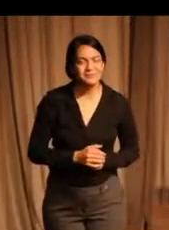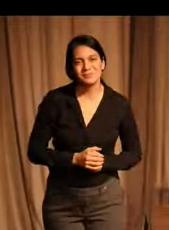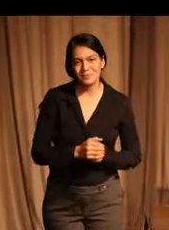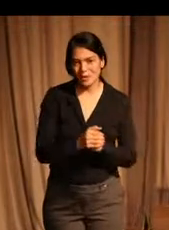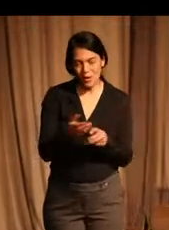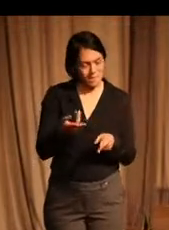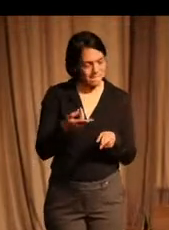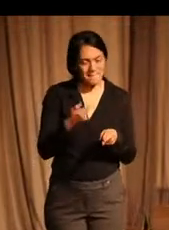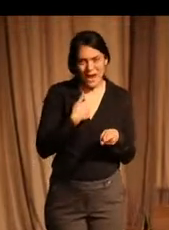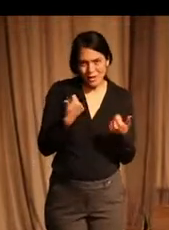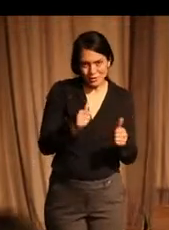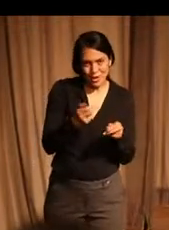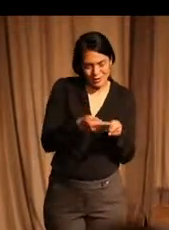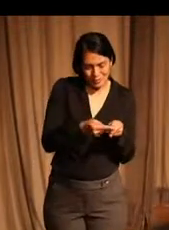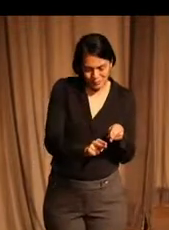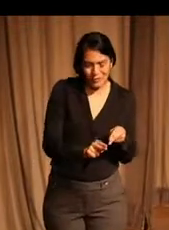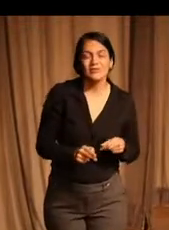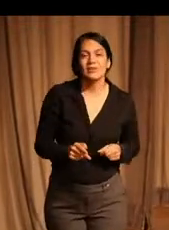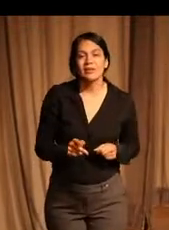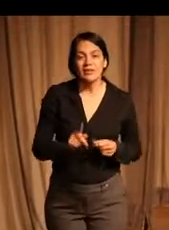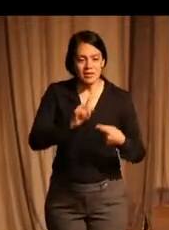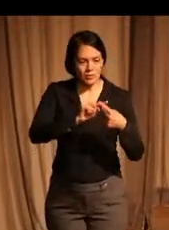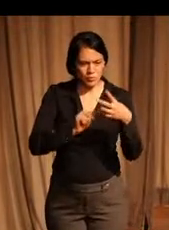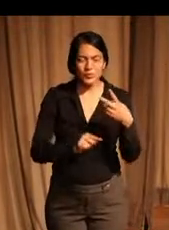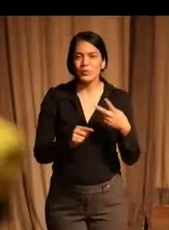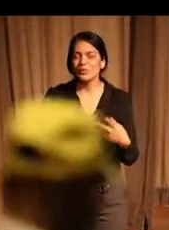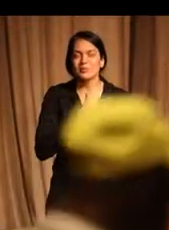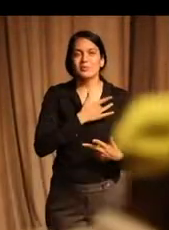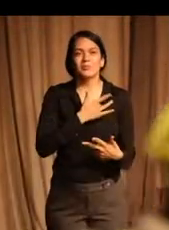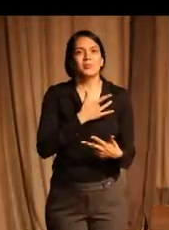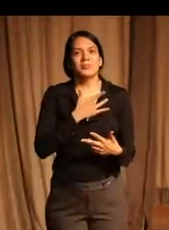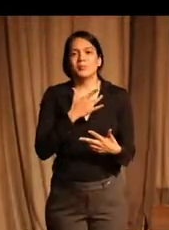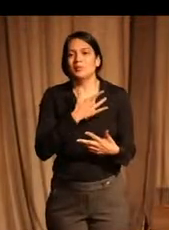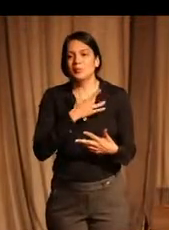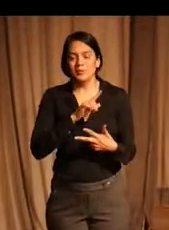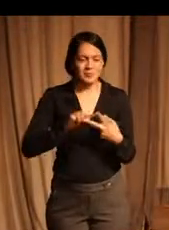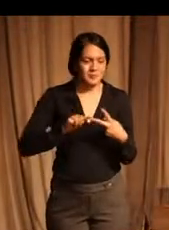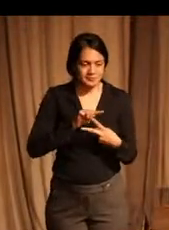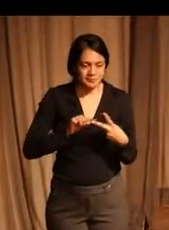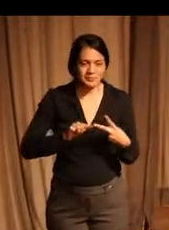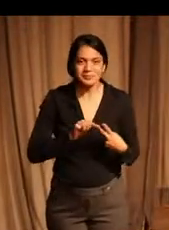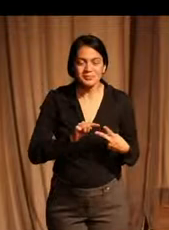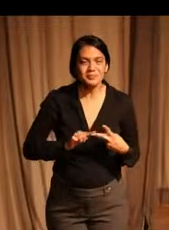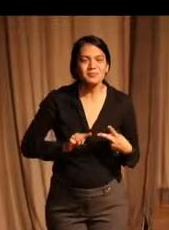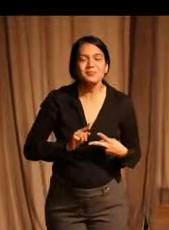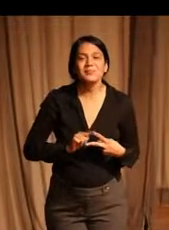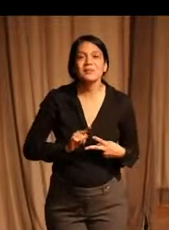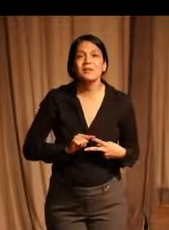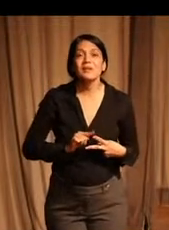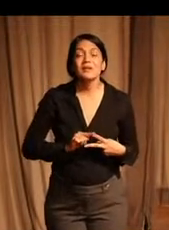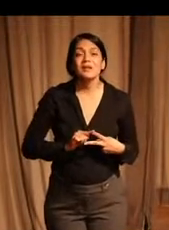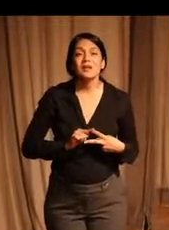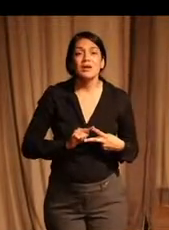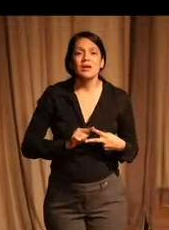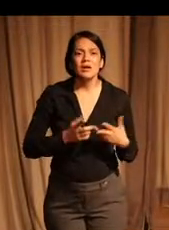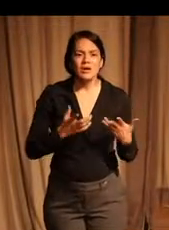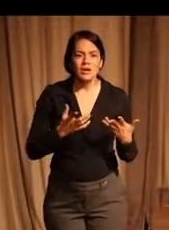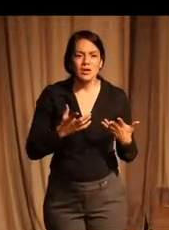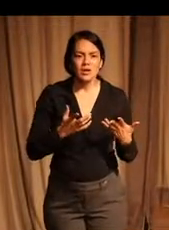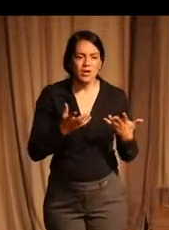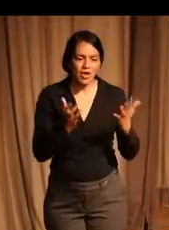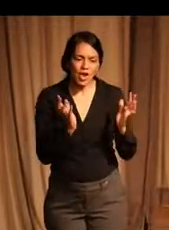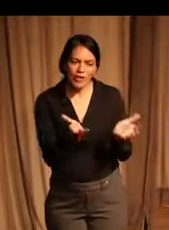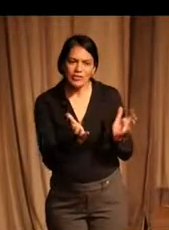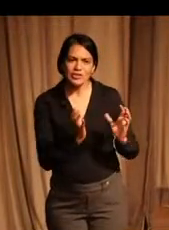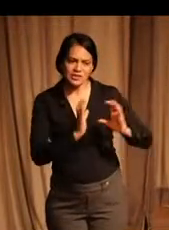couple of things that struck me. So many things that struck me, but two of the things, the beauty of it. The conversation that's happening between